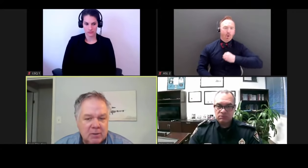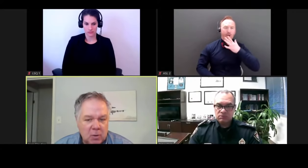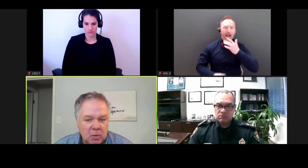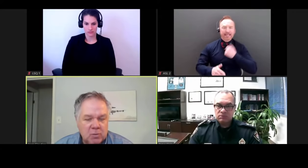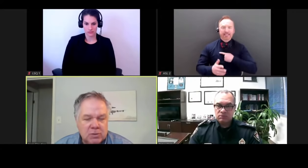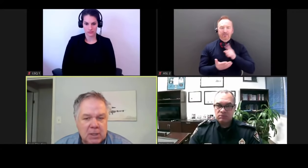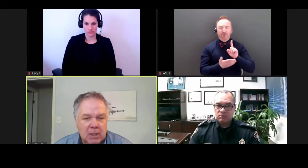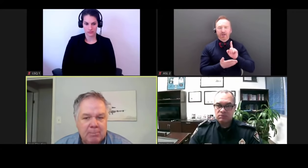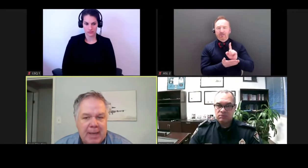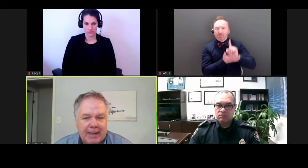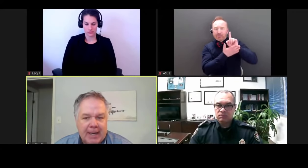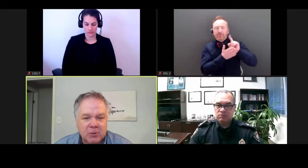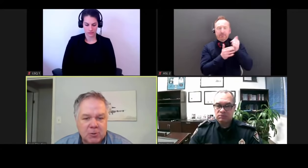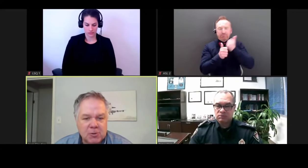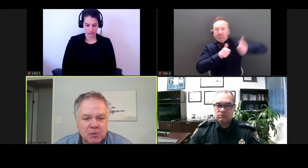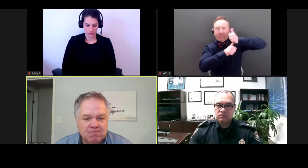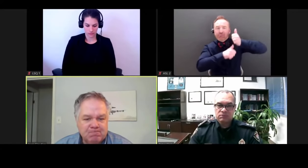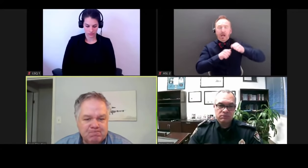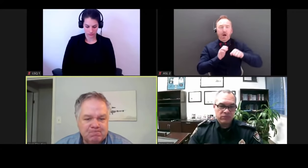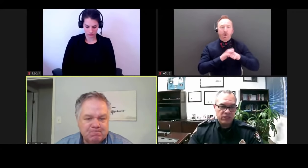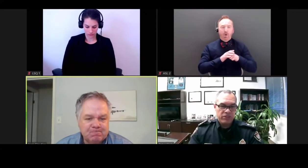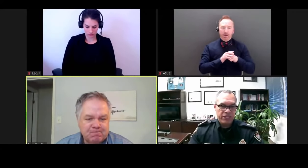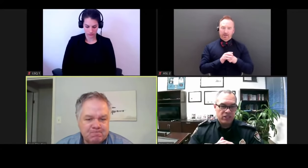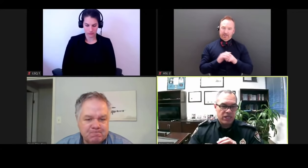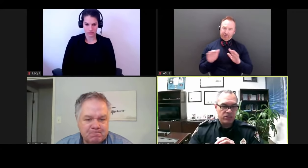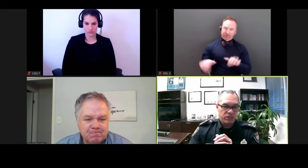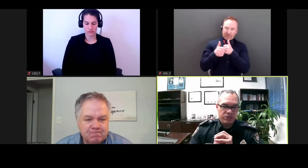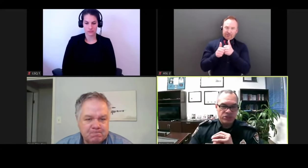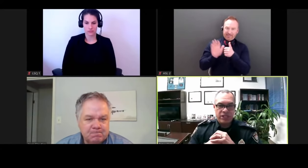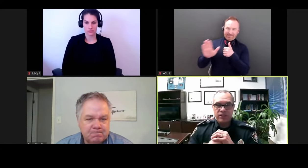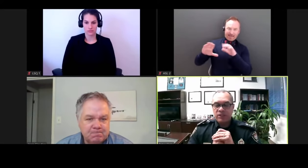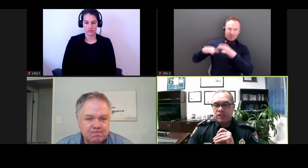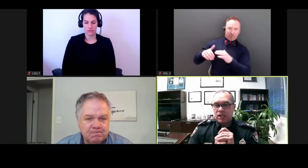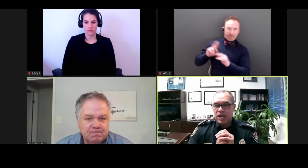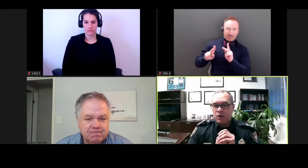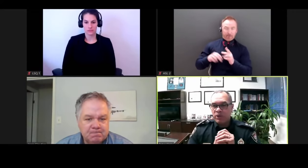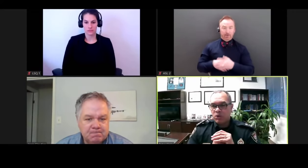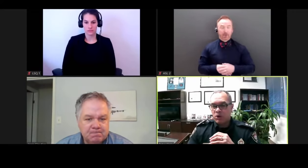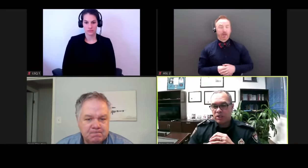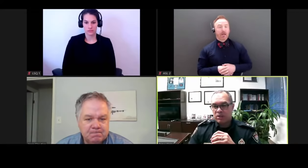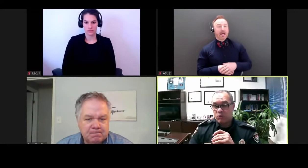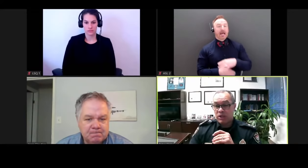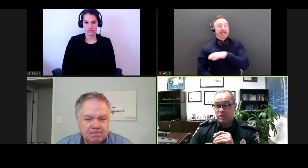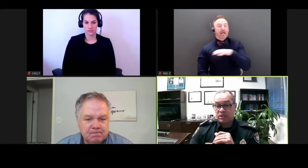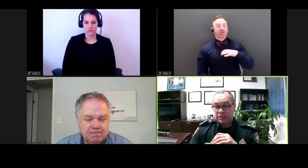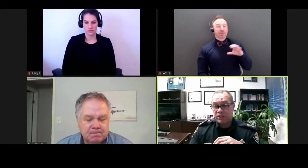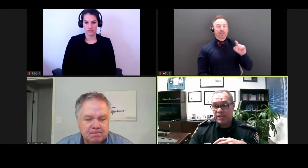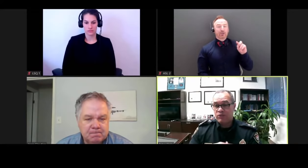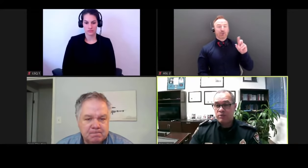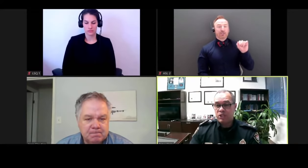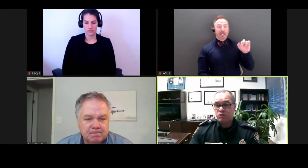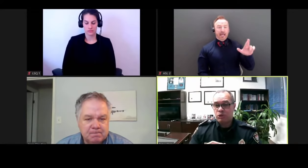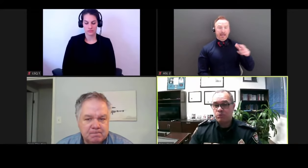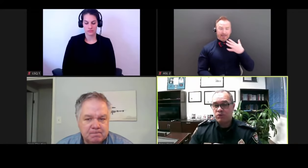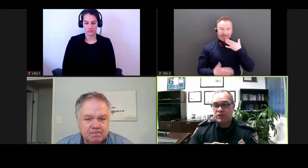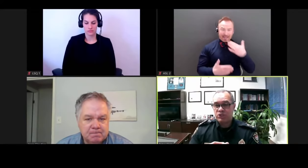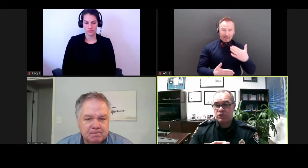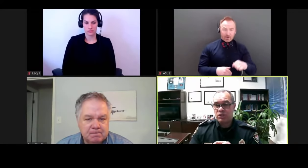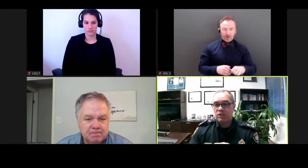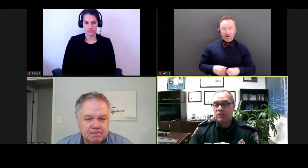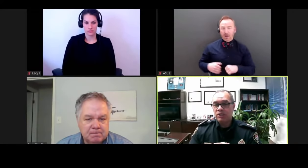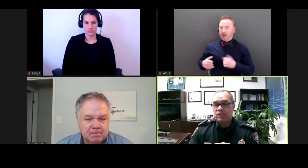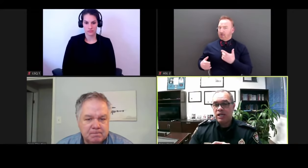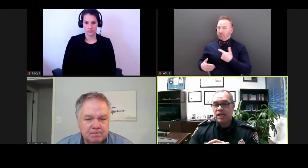charging those bad actors? Thank you, Councillor Cloutier. We are working with literally every municipal,